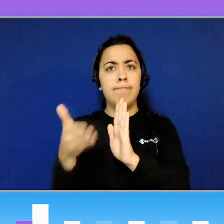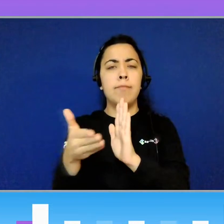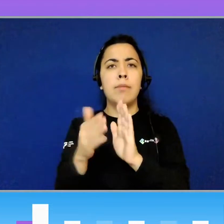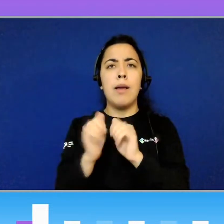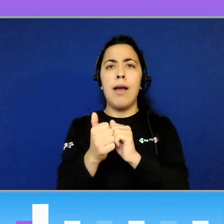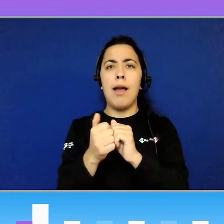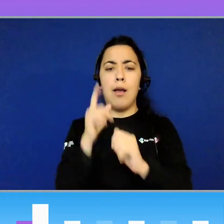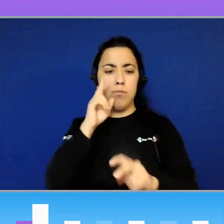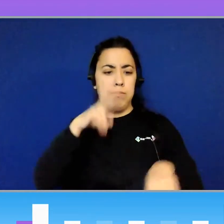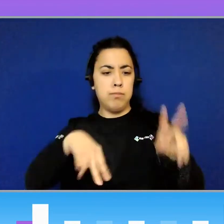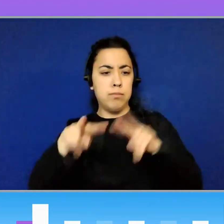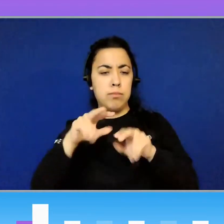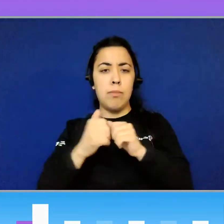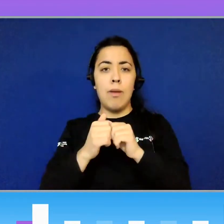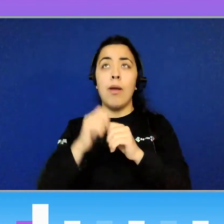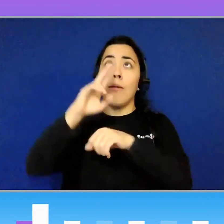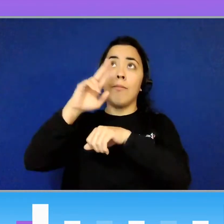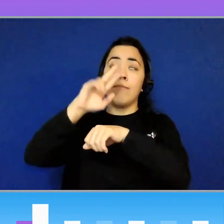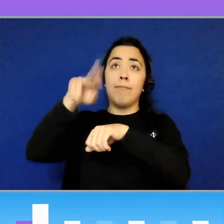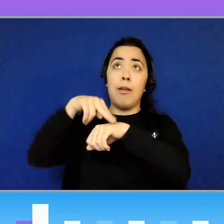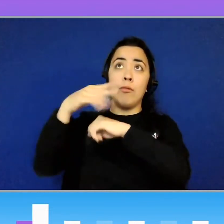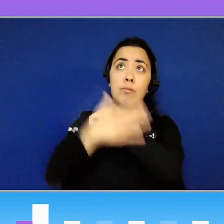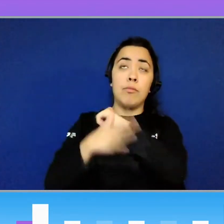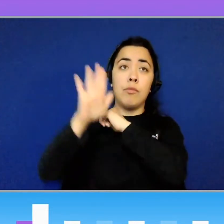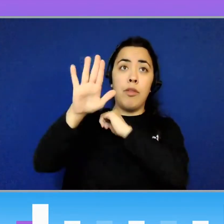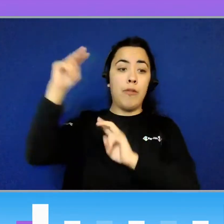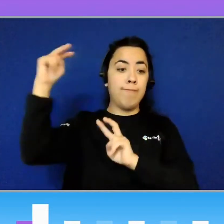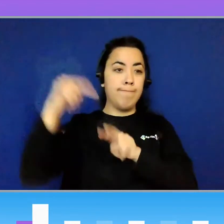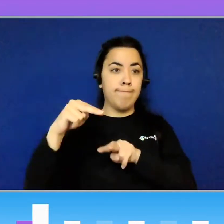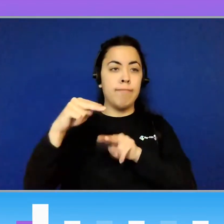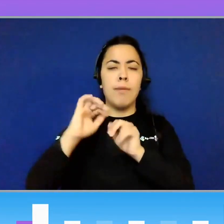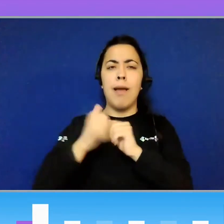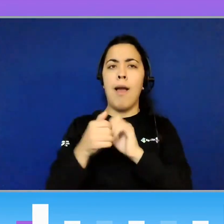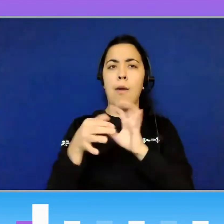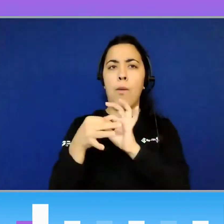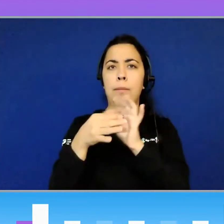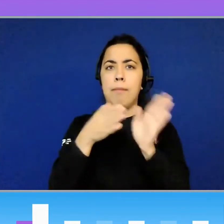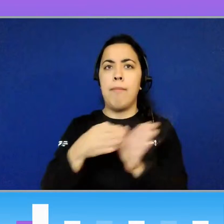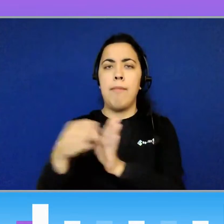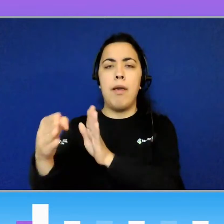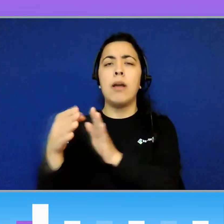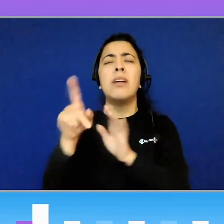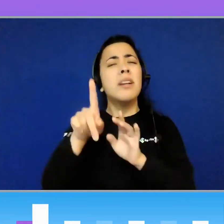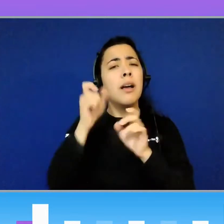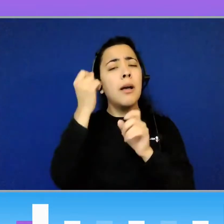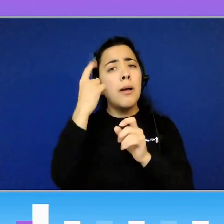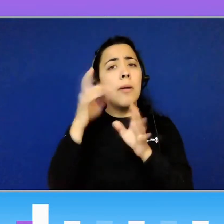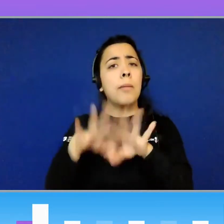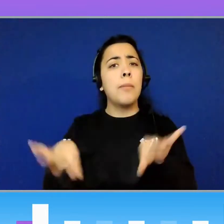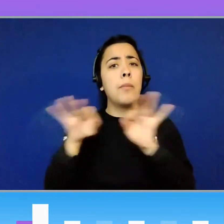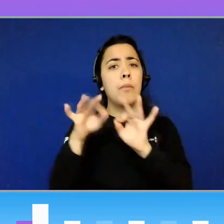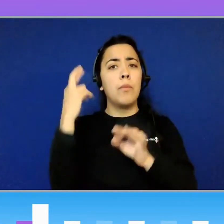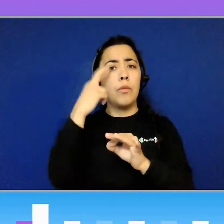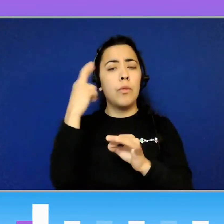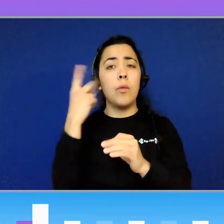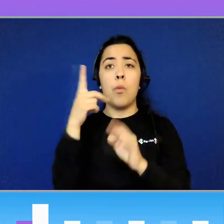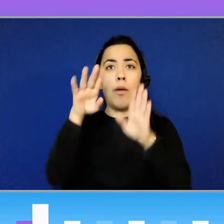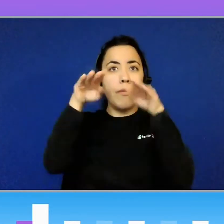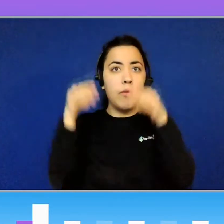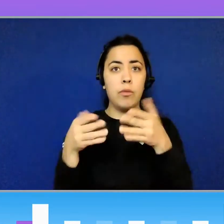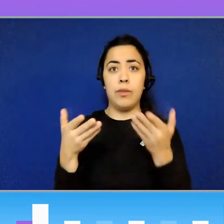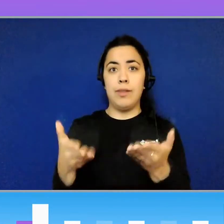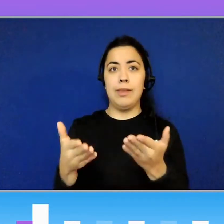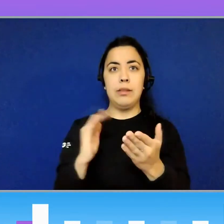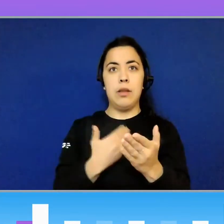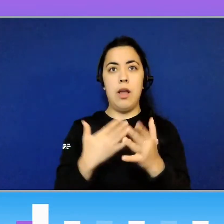surveillance by the national authorities and how that can be coordinated. It's important to realize that one of the focus of this